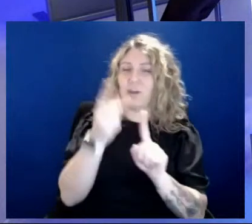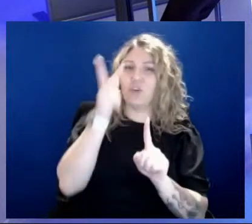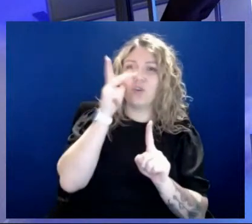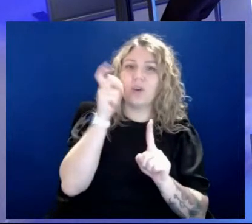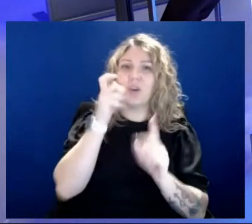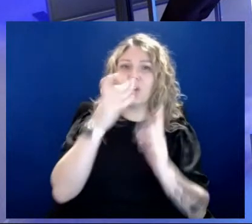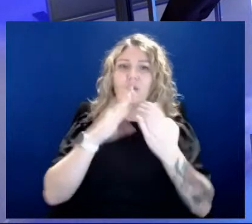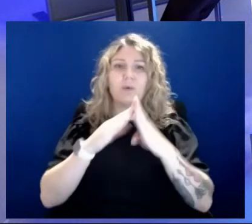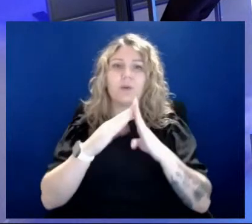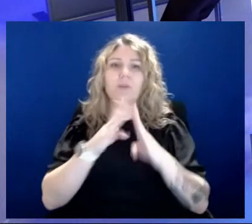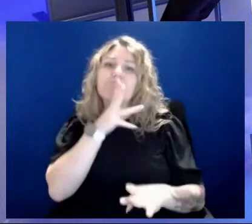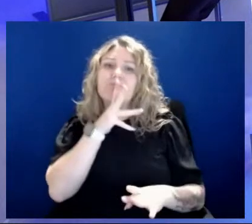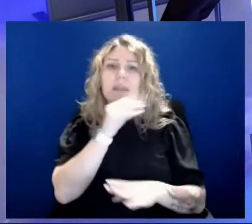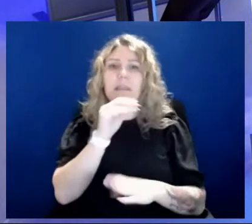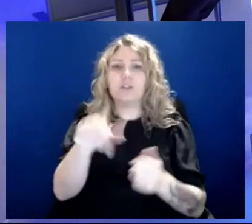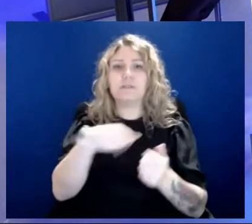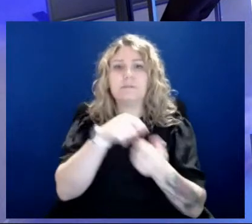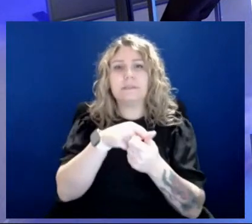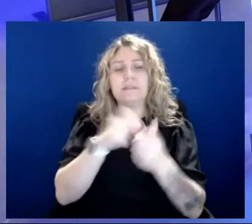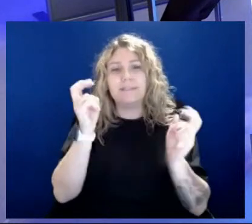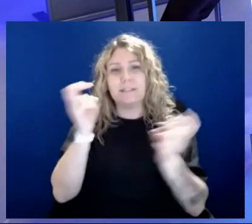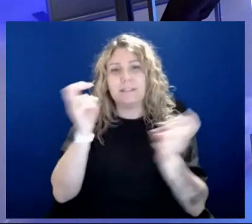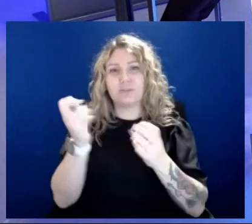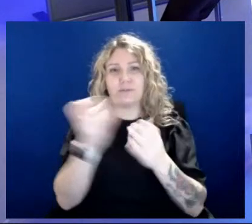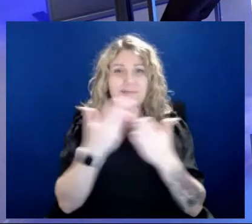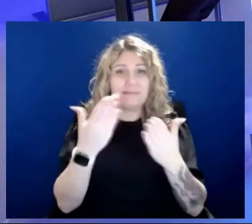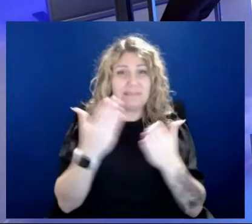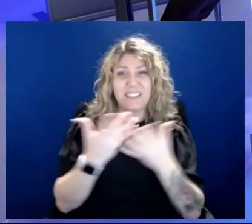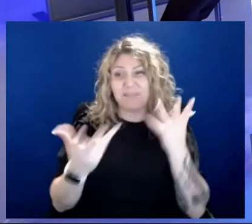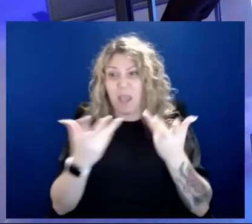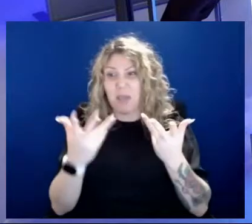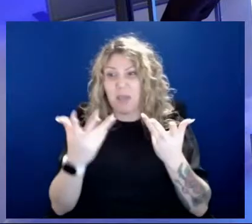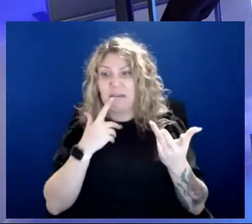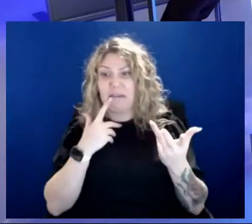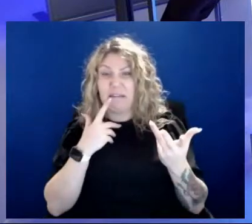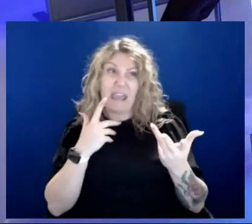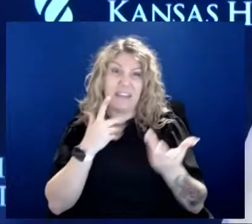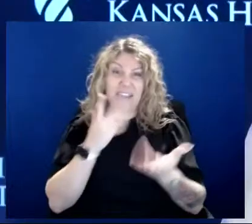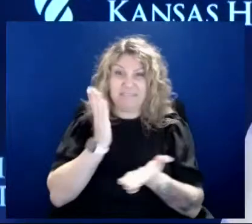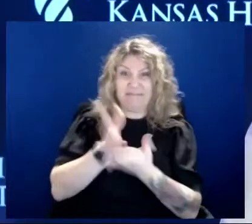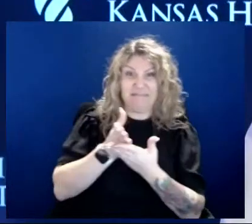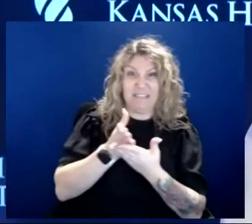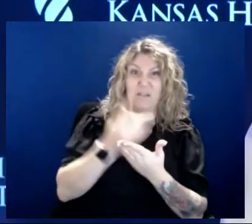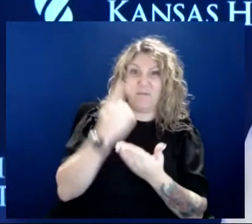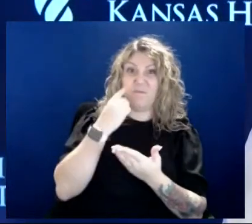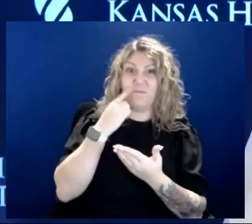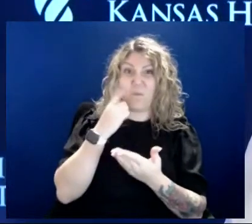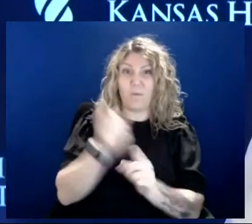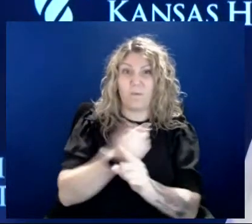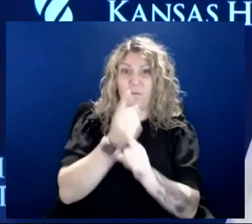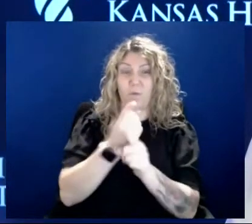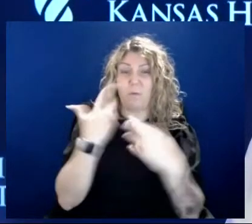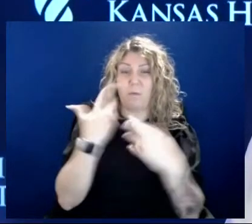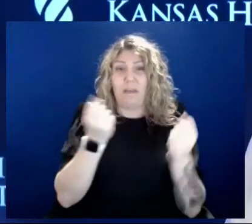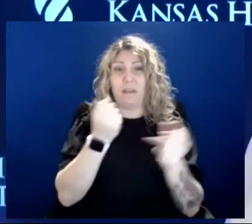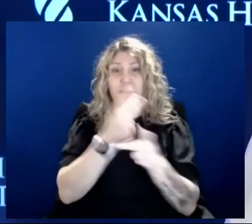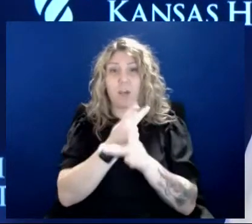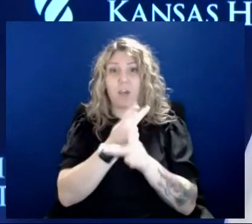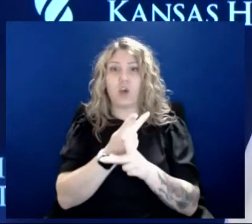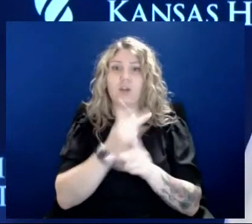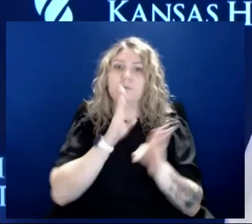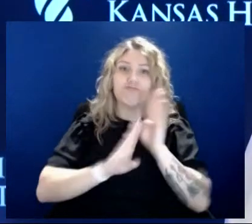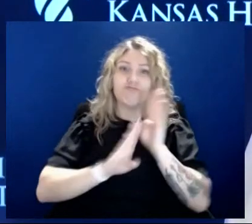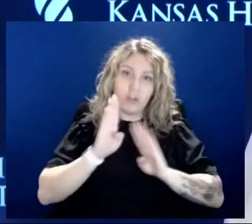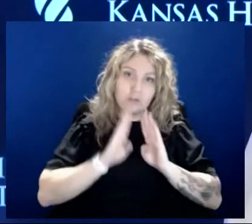about their specific issues and things that might keep them away from getting the right healthcare? It's very frustrating. So I think that there